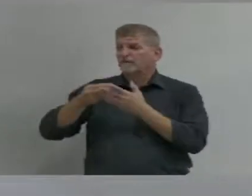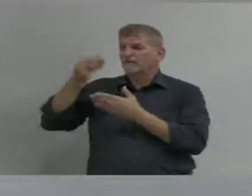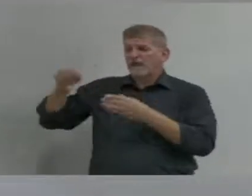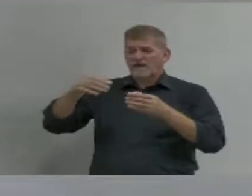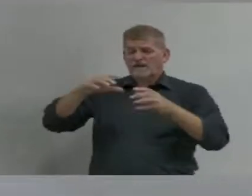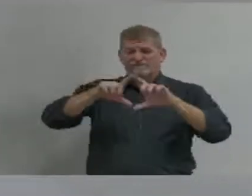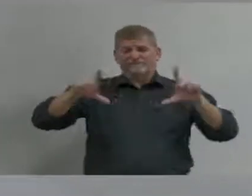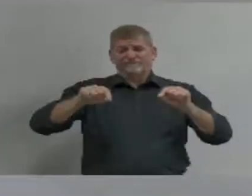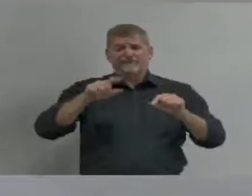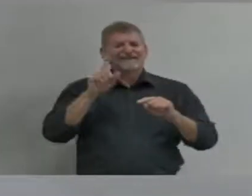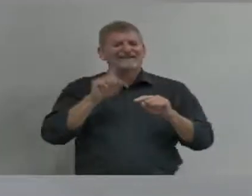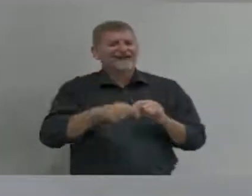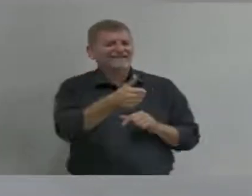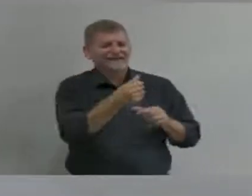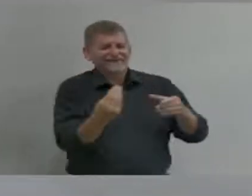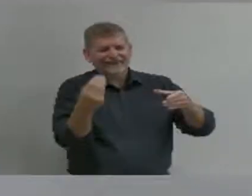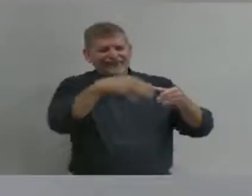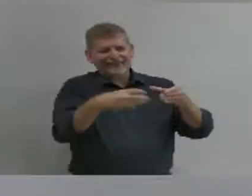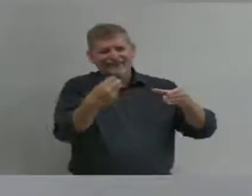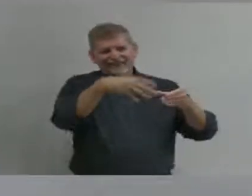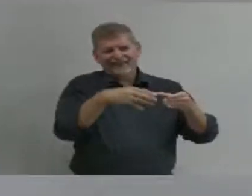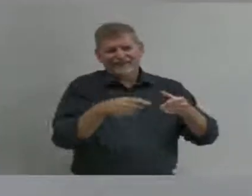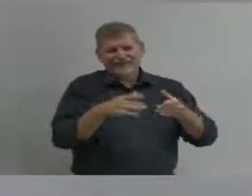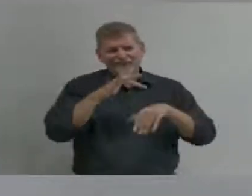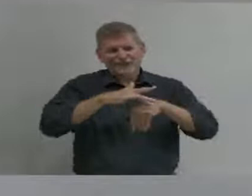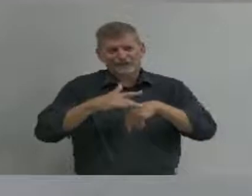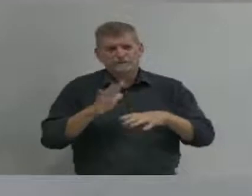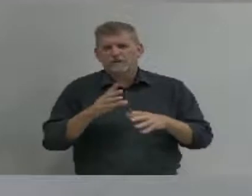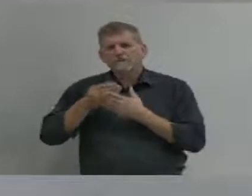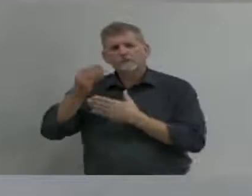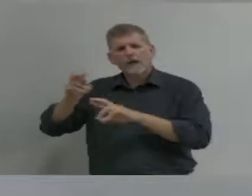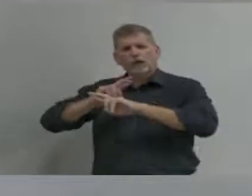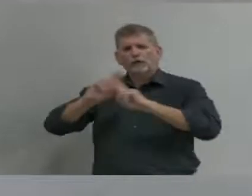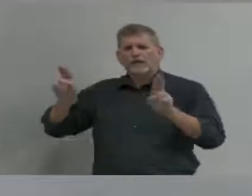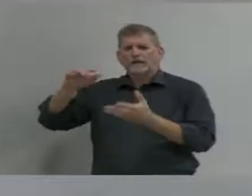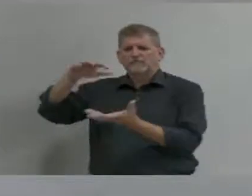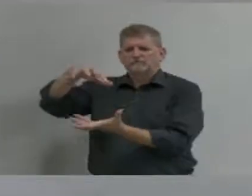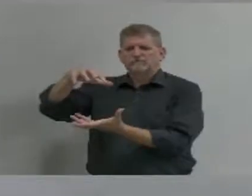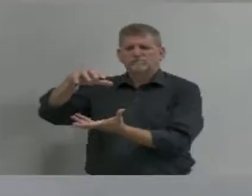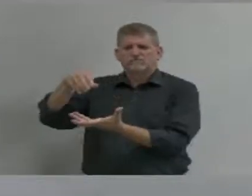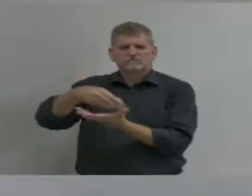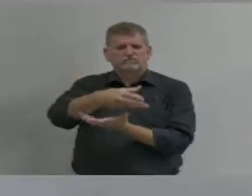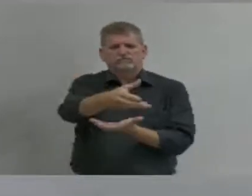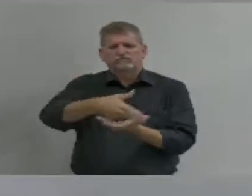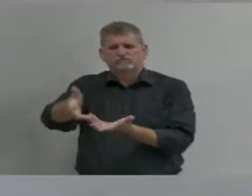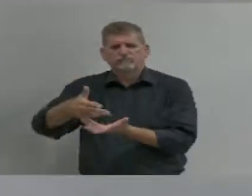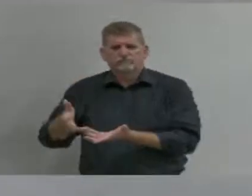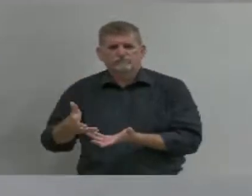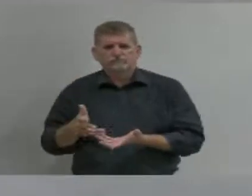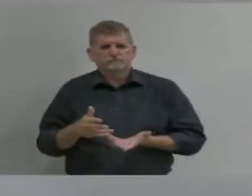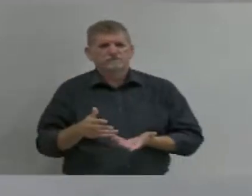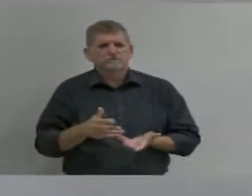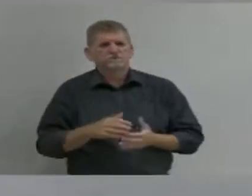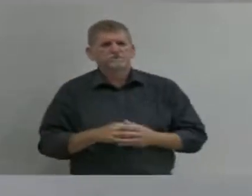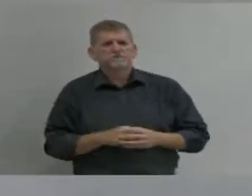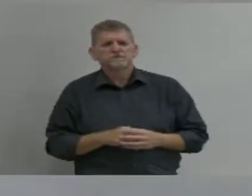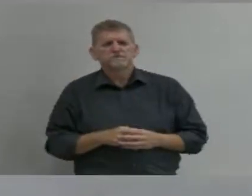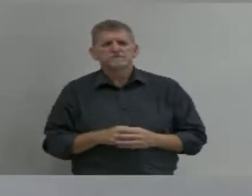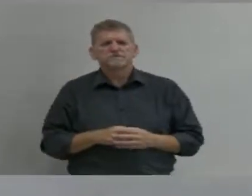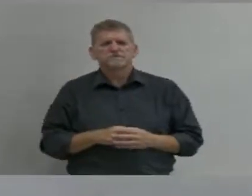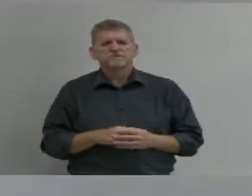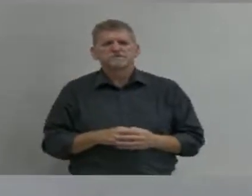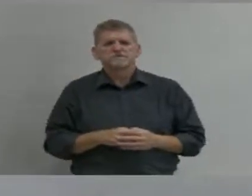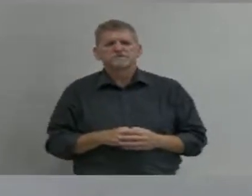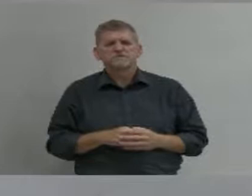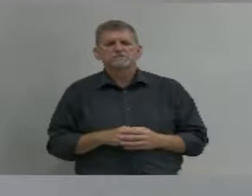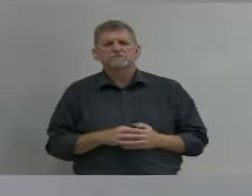time at a house there for trick-or-treating. And looking at things like not leaving a big bowl of